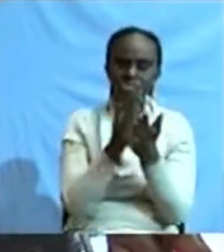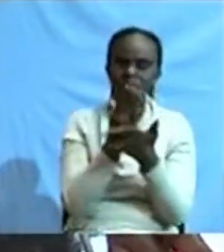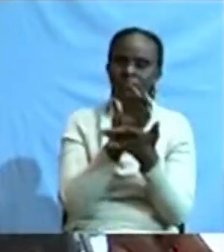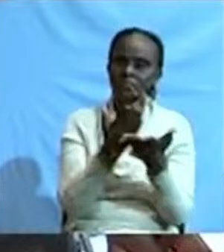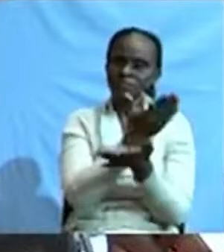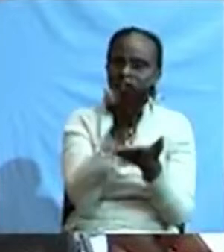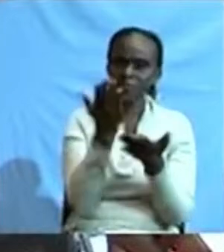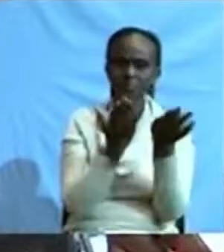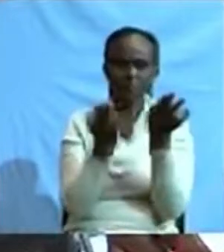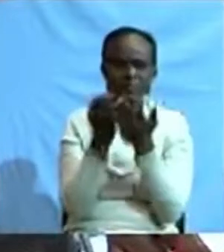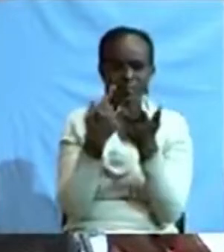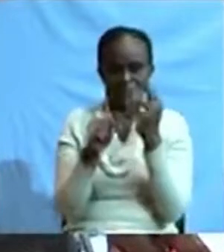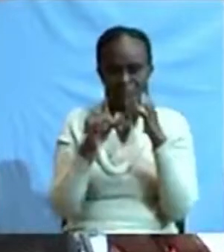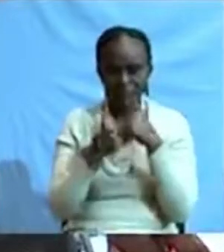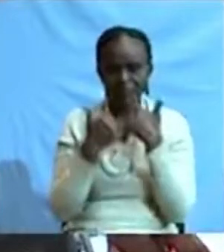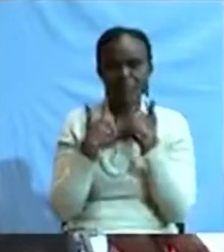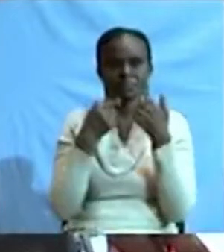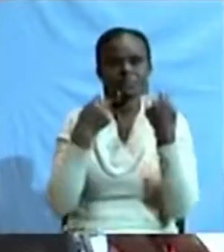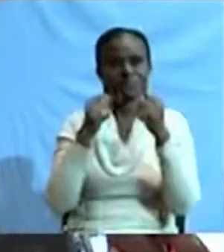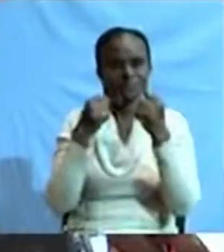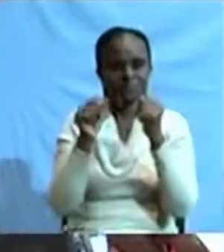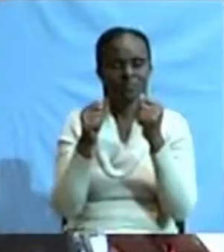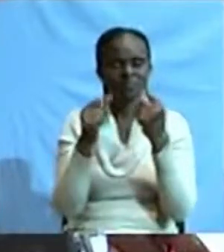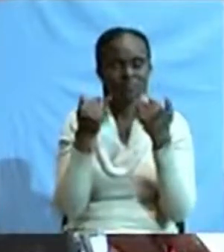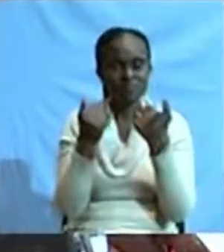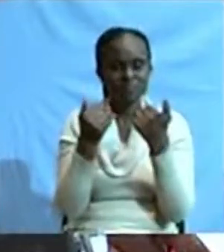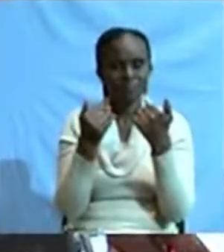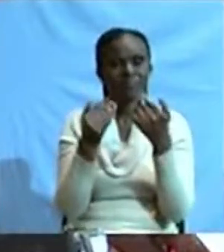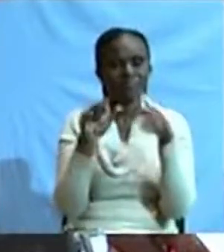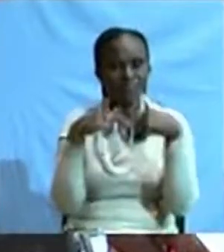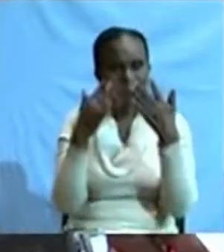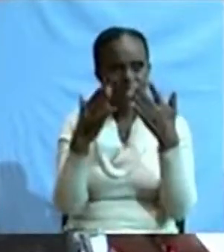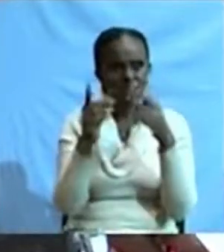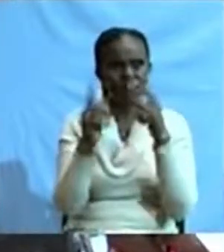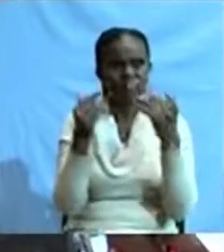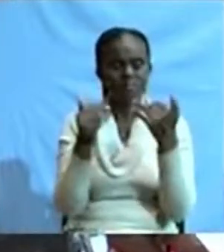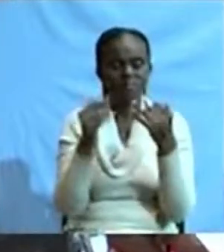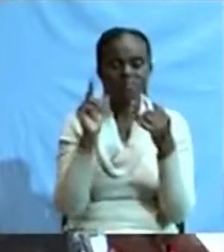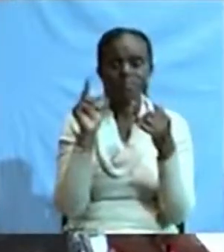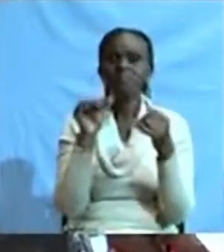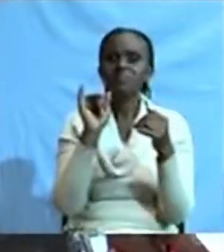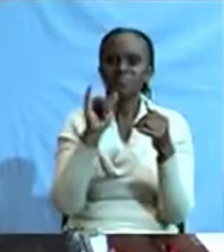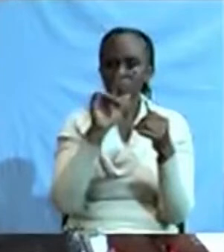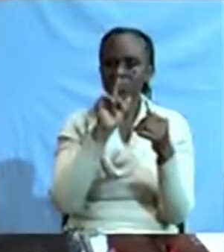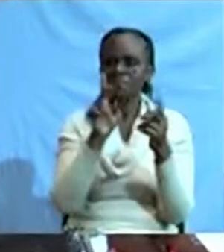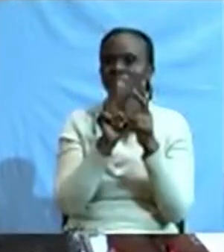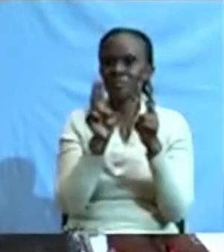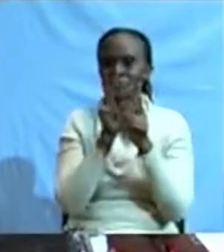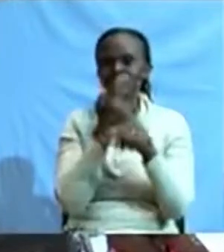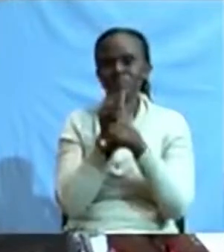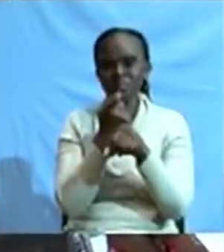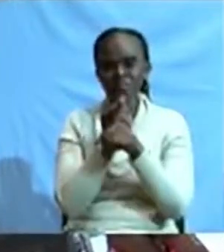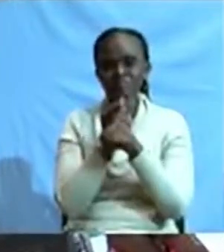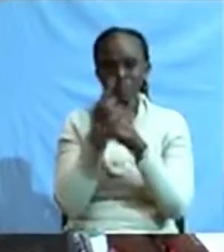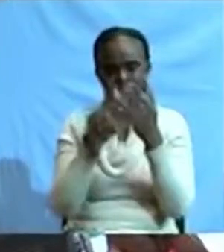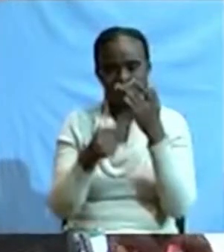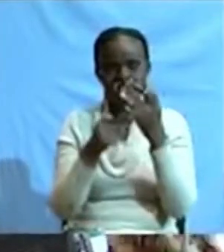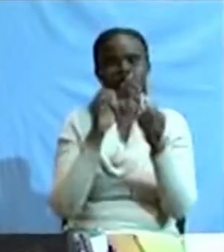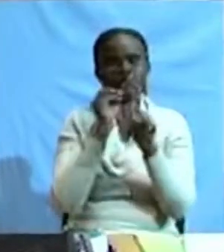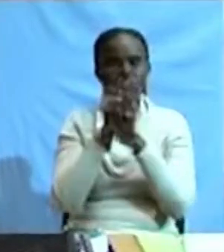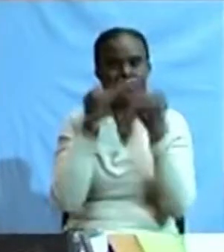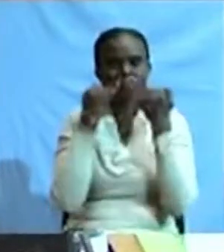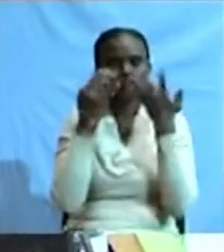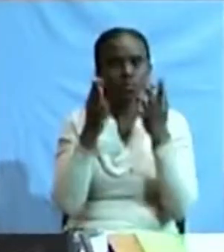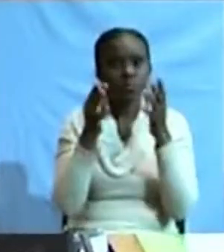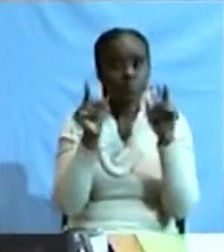of the services that we are trying to render. But it has really been difficult, like we've really